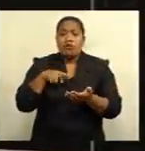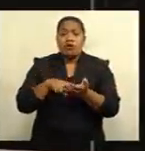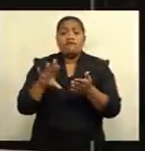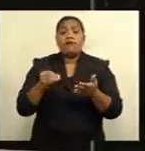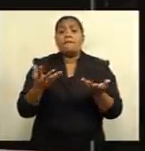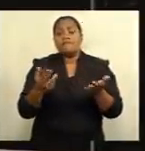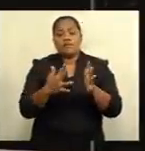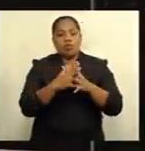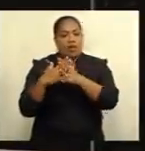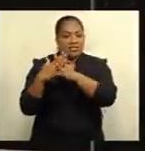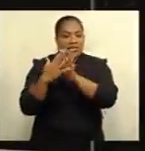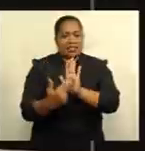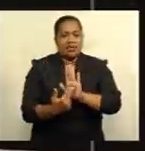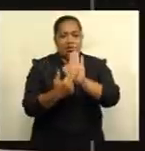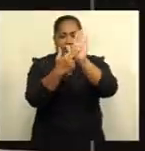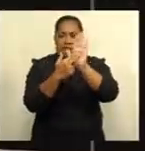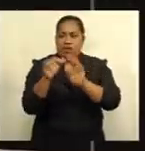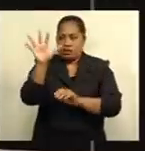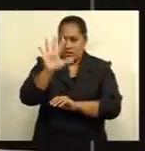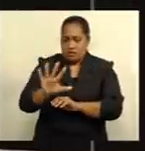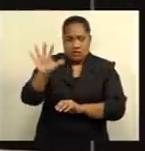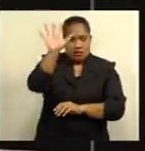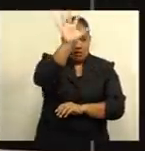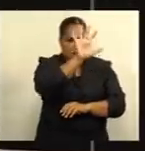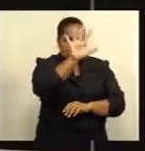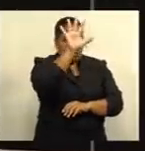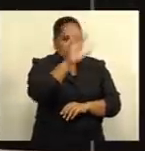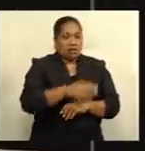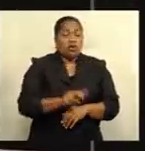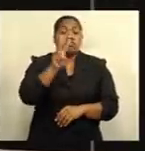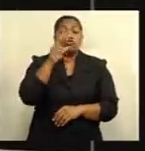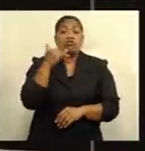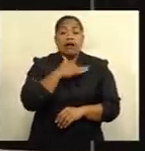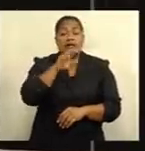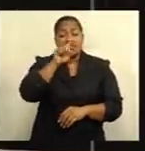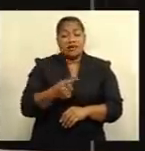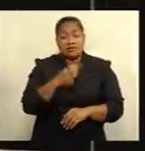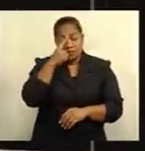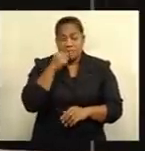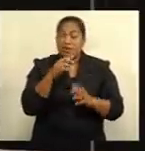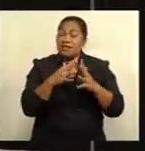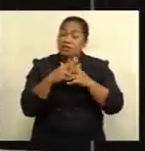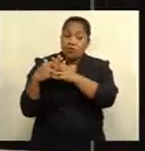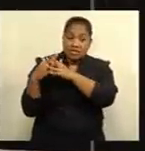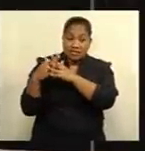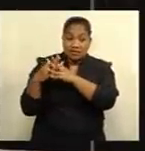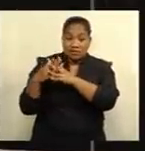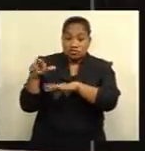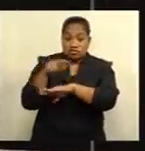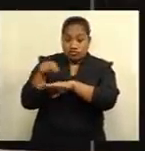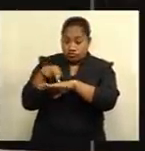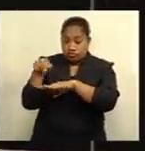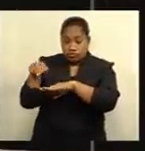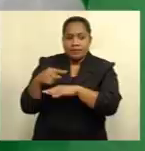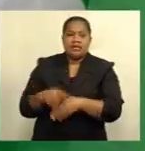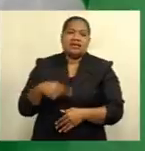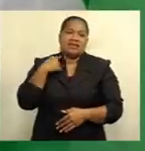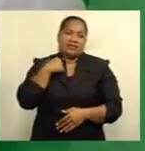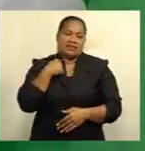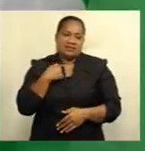Northern divisions. Christiana Uluwai reports that 200,000 people in the Western Pacific region die from suicide each